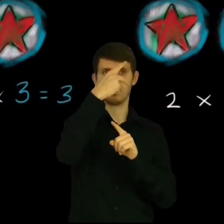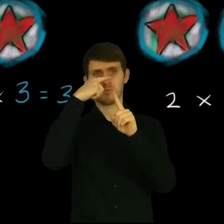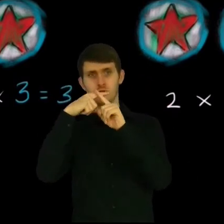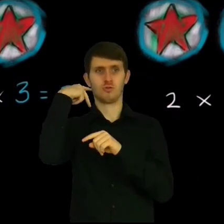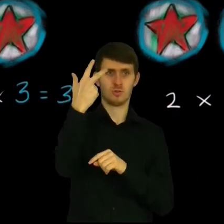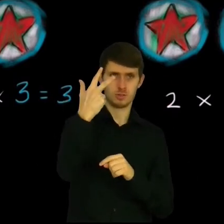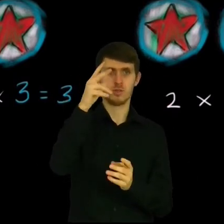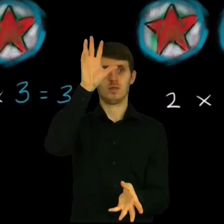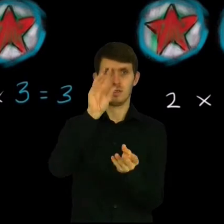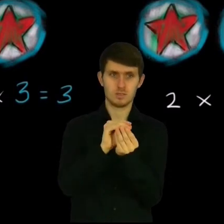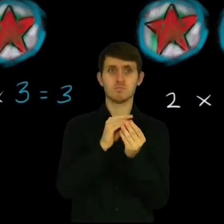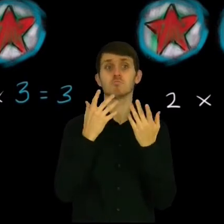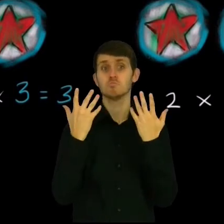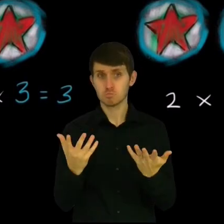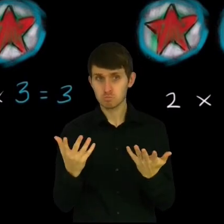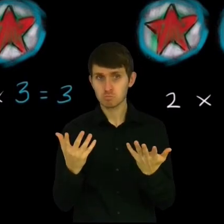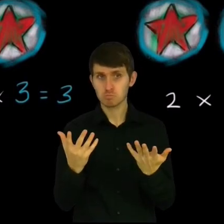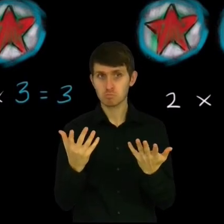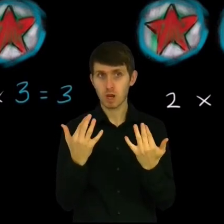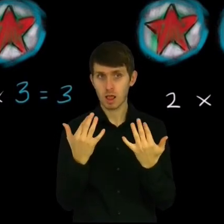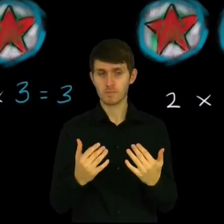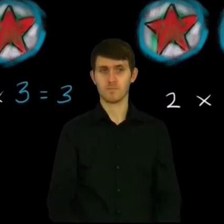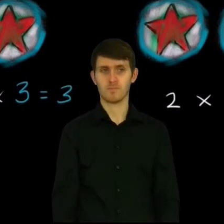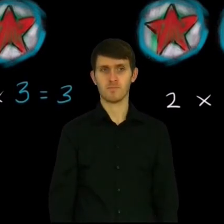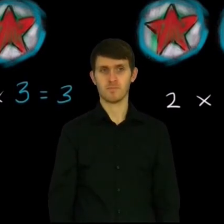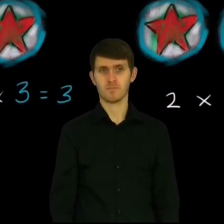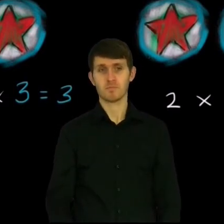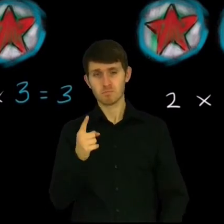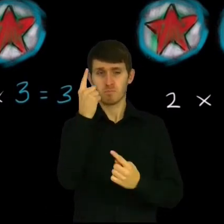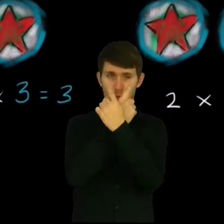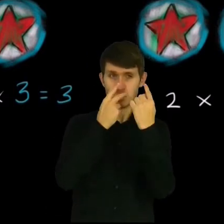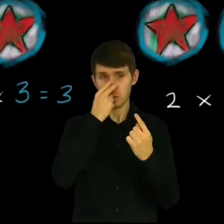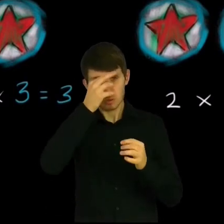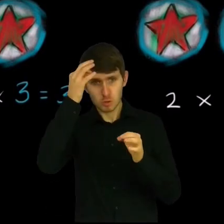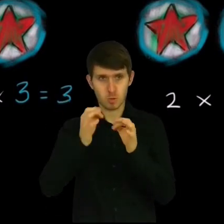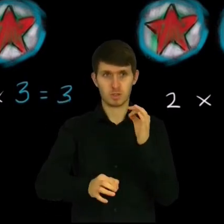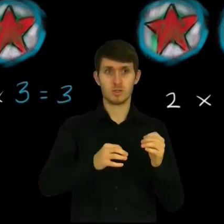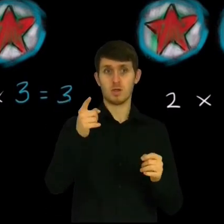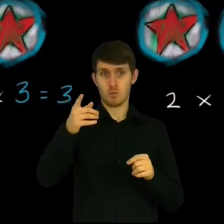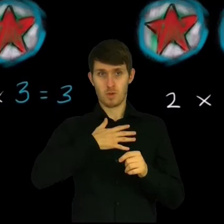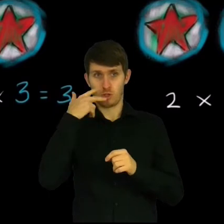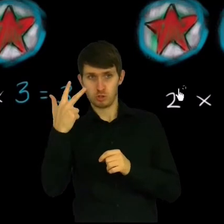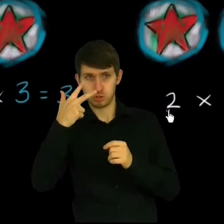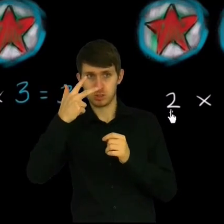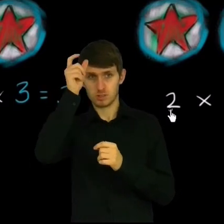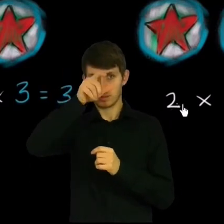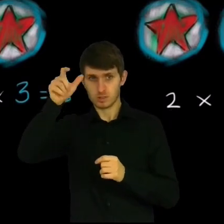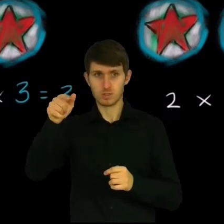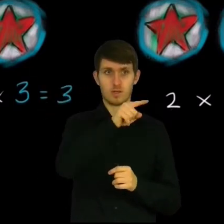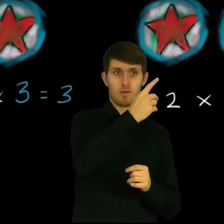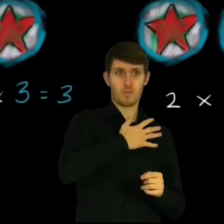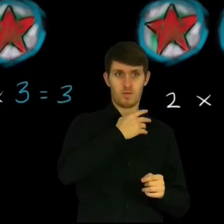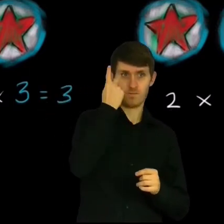three plus three. It's going to be three plus three plus three. Notice, I have three threes. I have